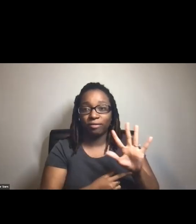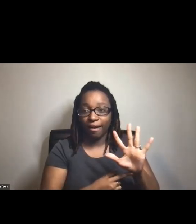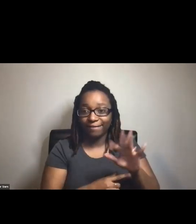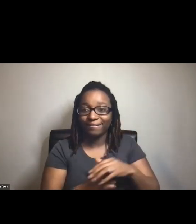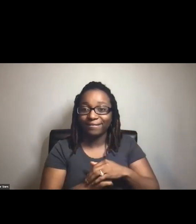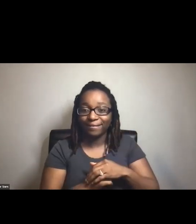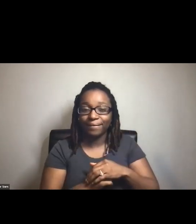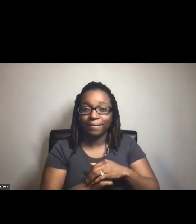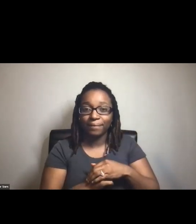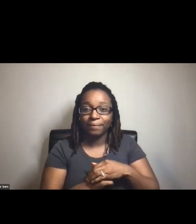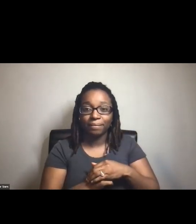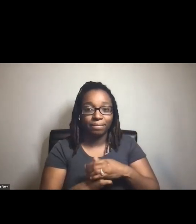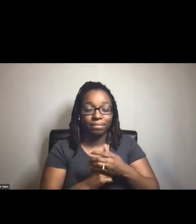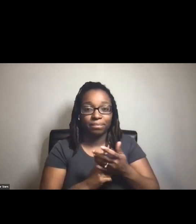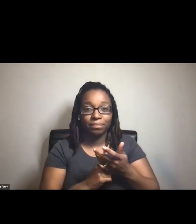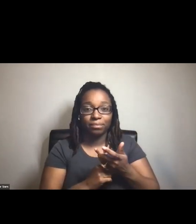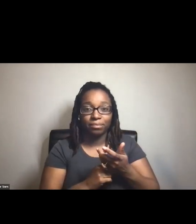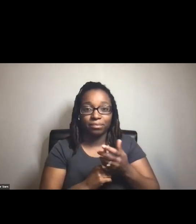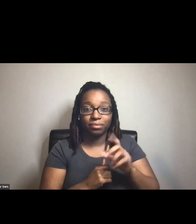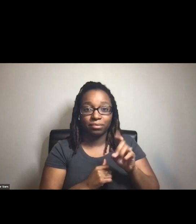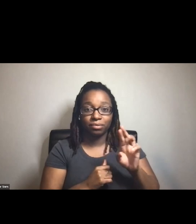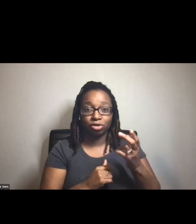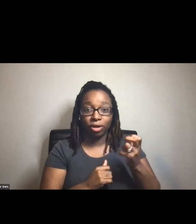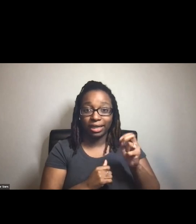16:45. Anybody, Dragan,